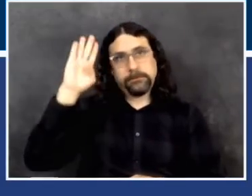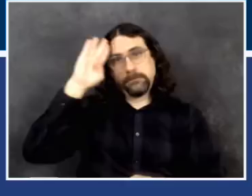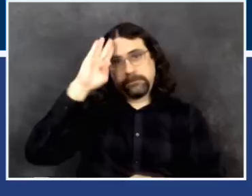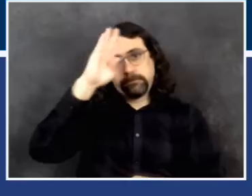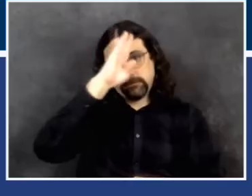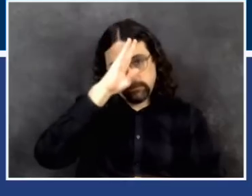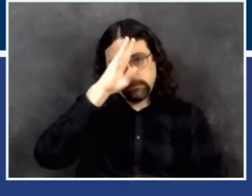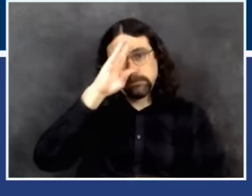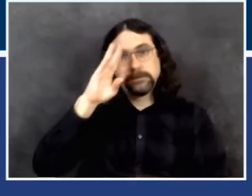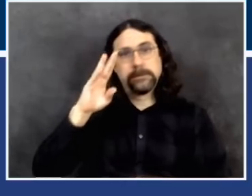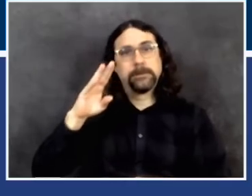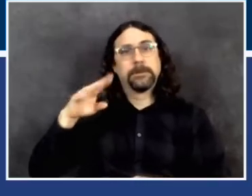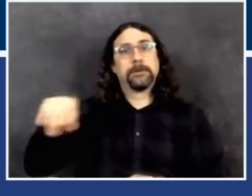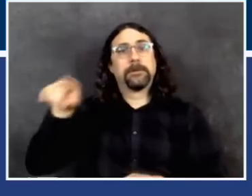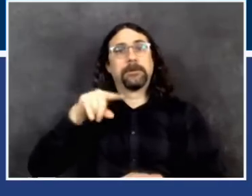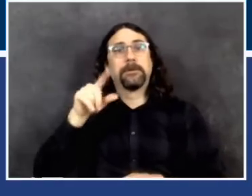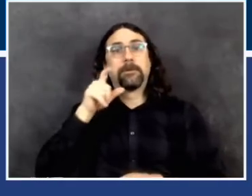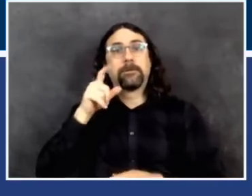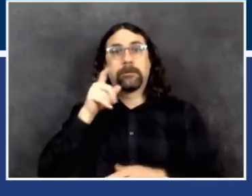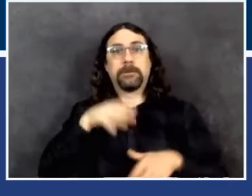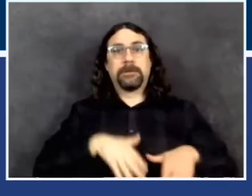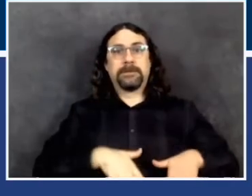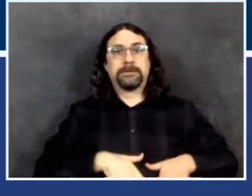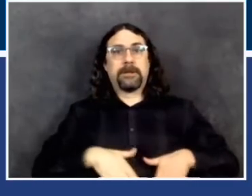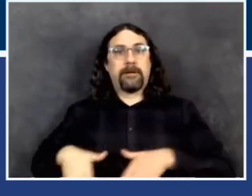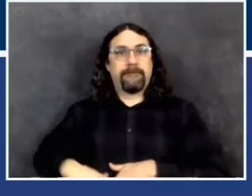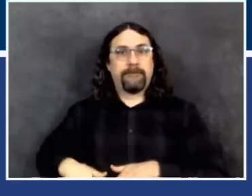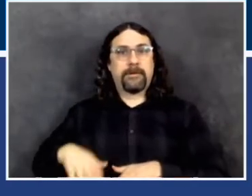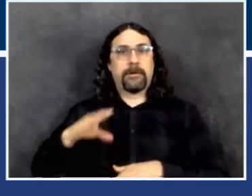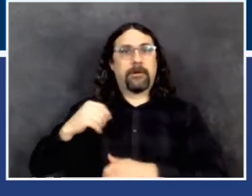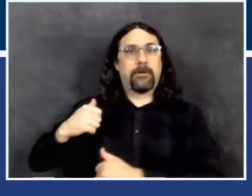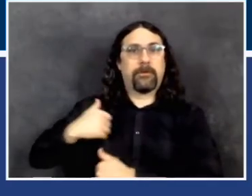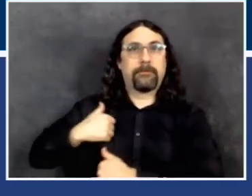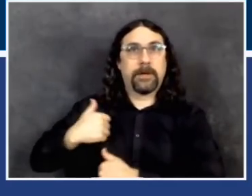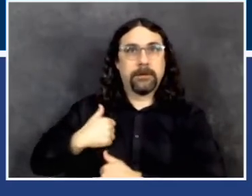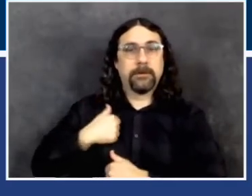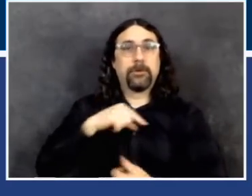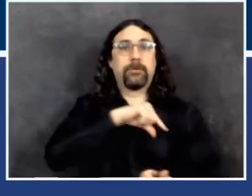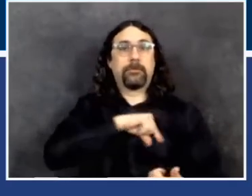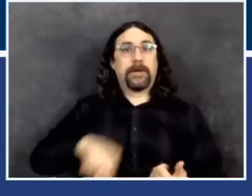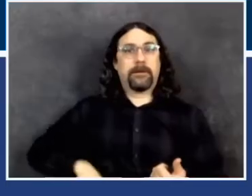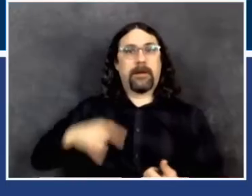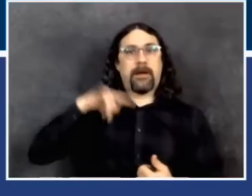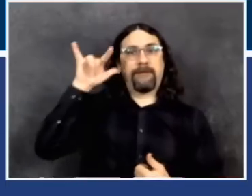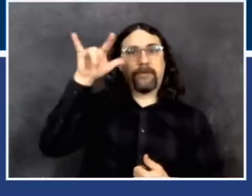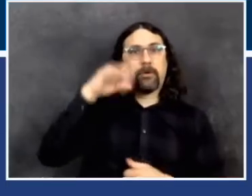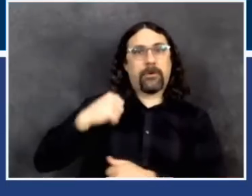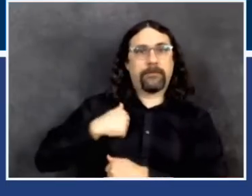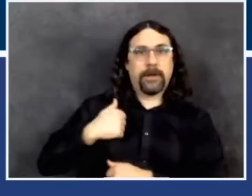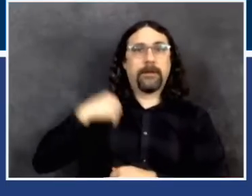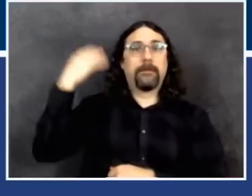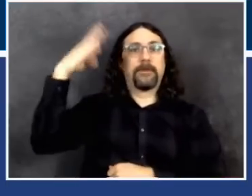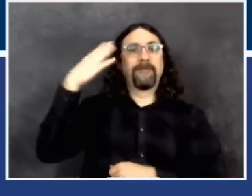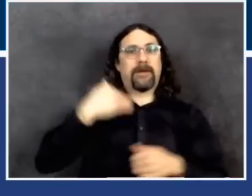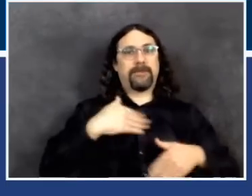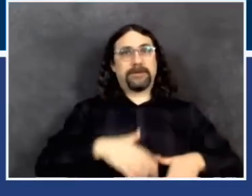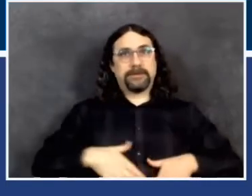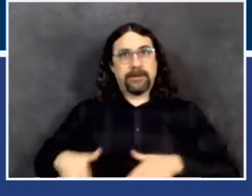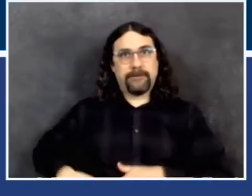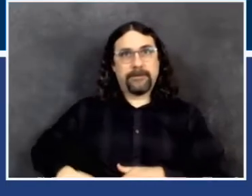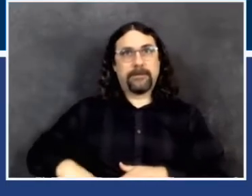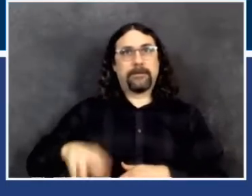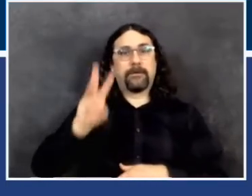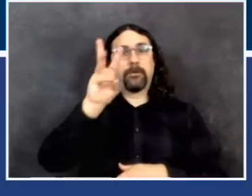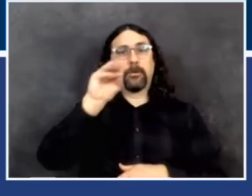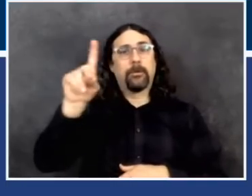there. Bellevue, Navy is there. Woodhull, Navy. Kings County, Navy.